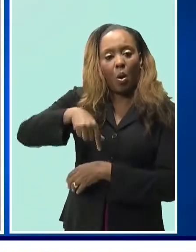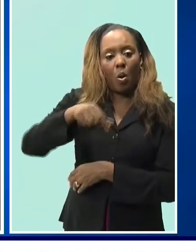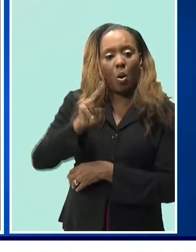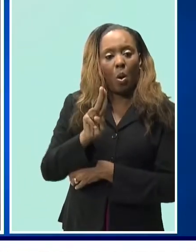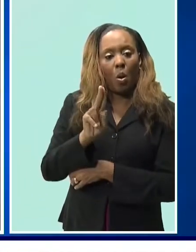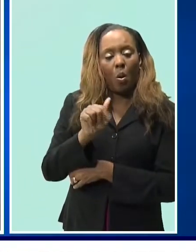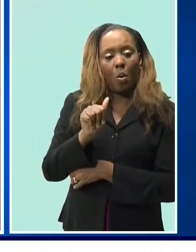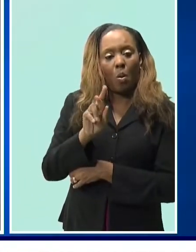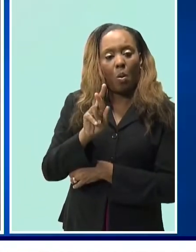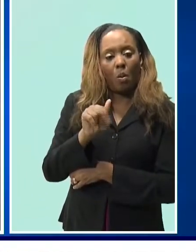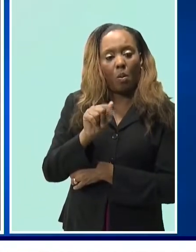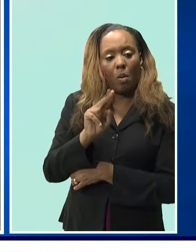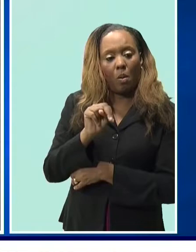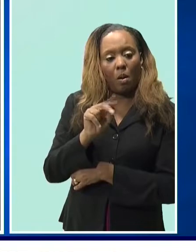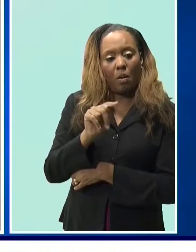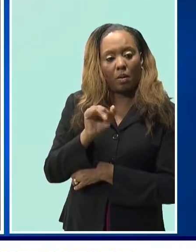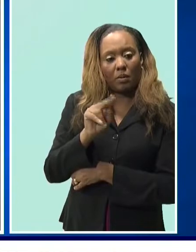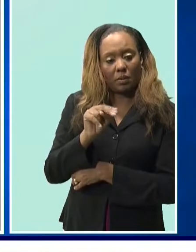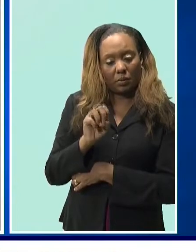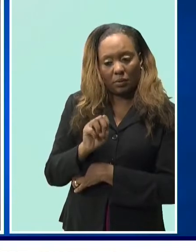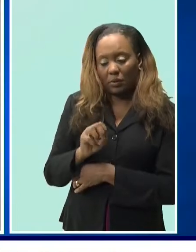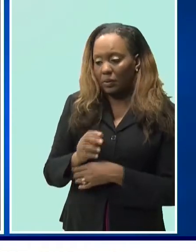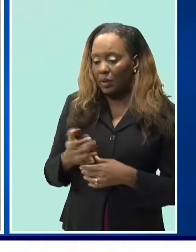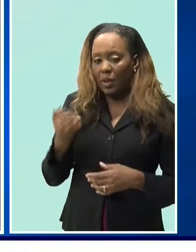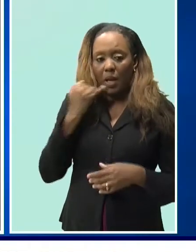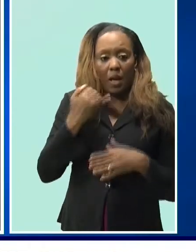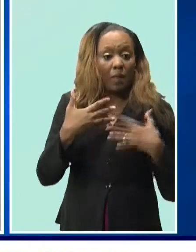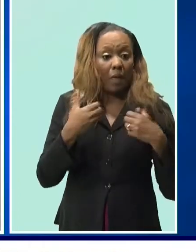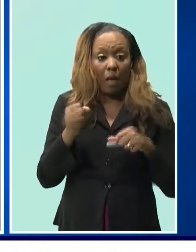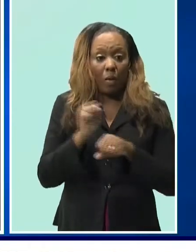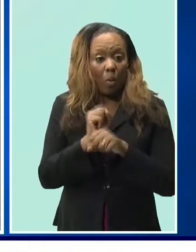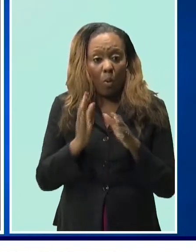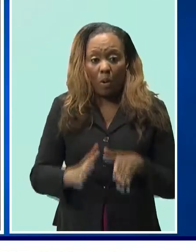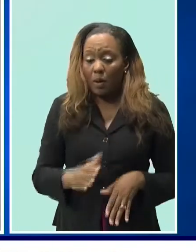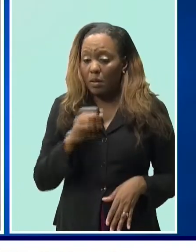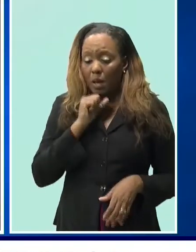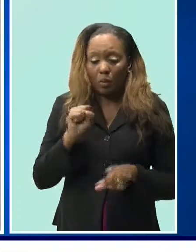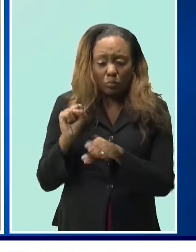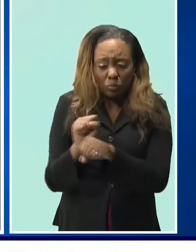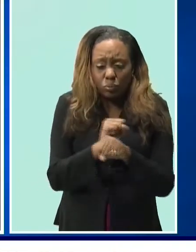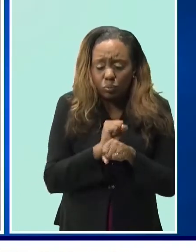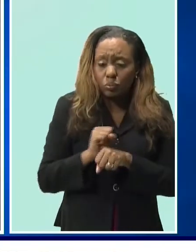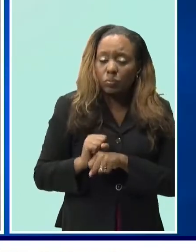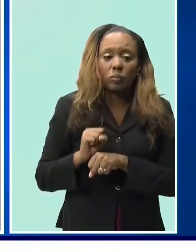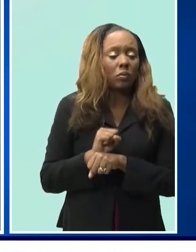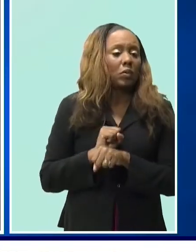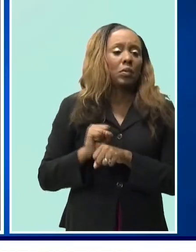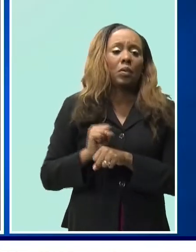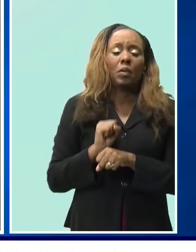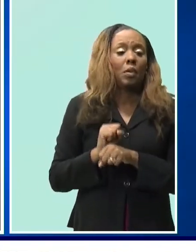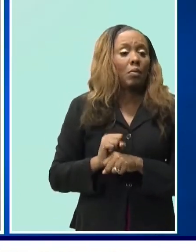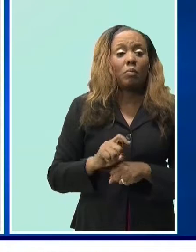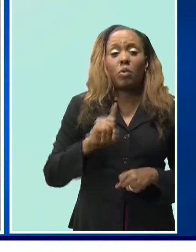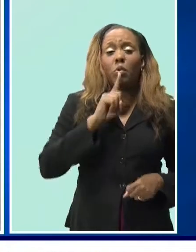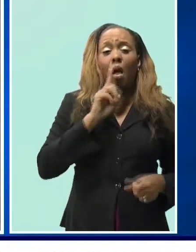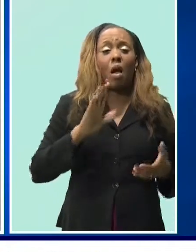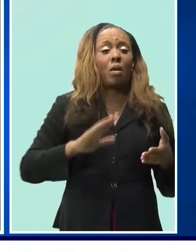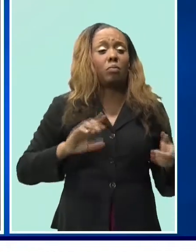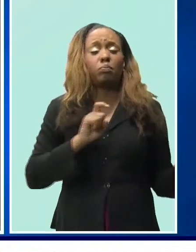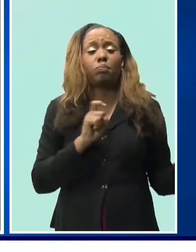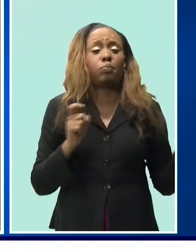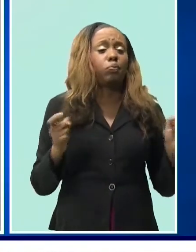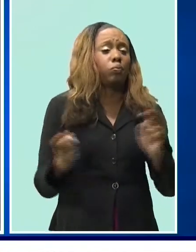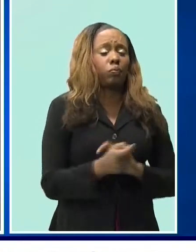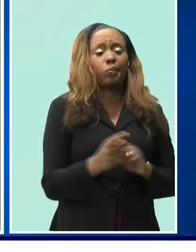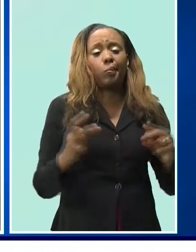Without them, this COVID-19 response that we have put forward will